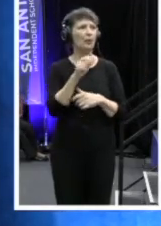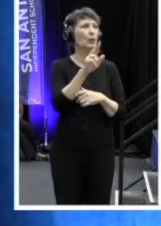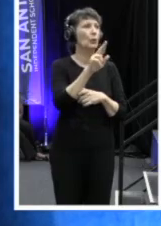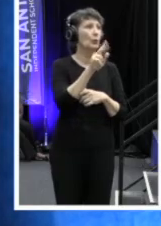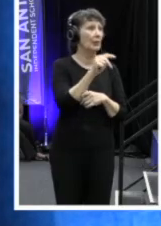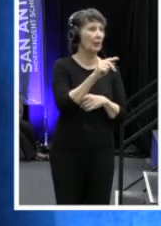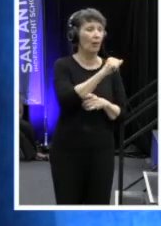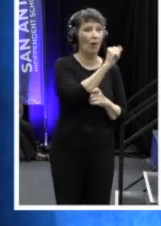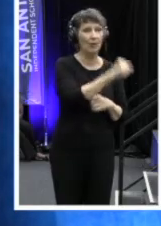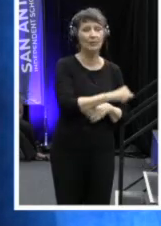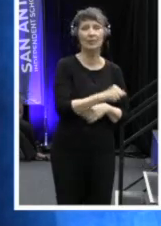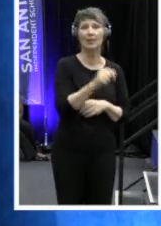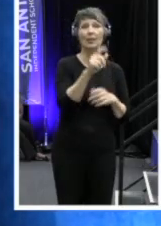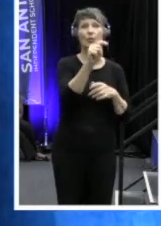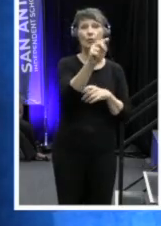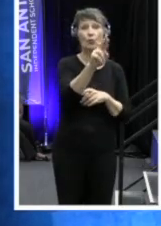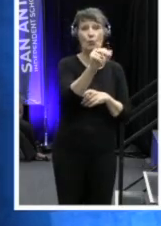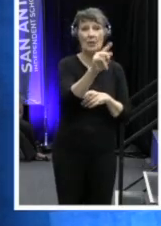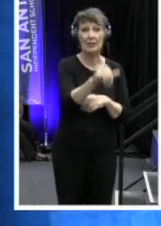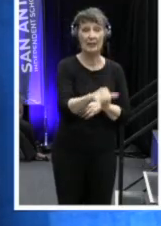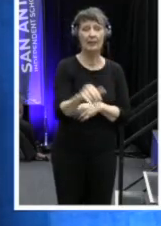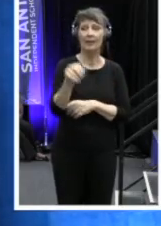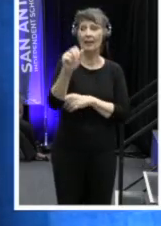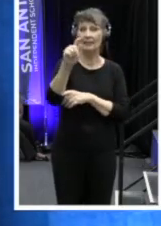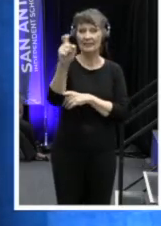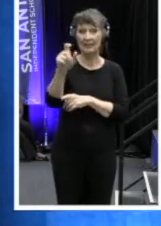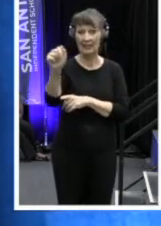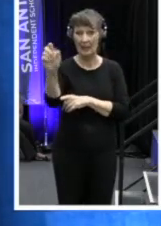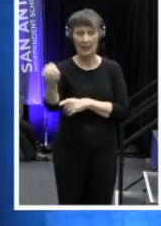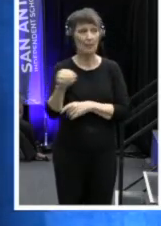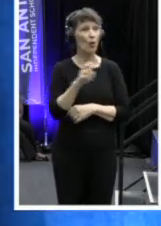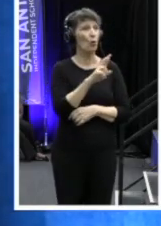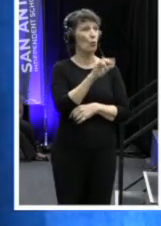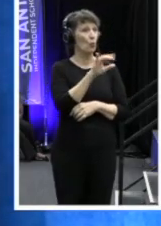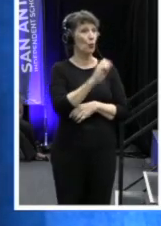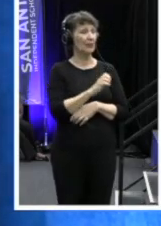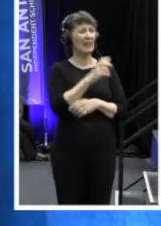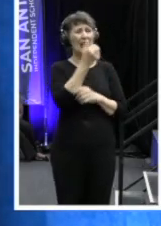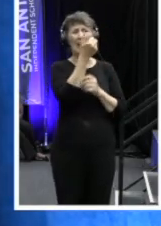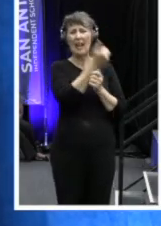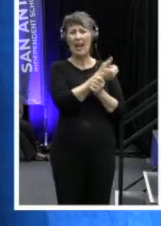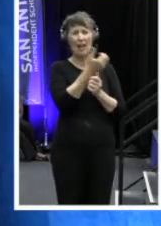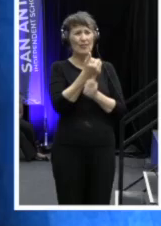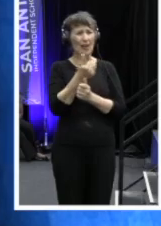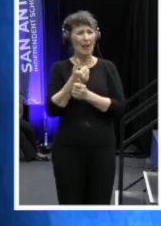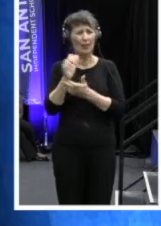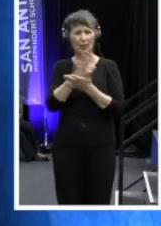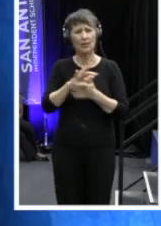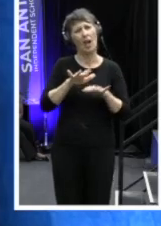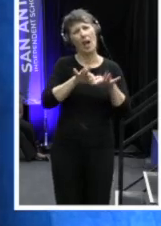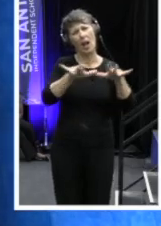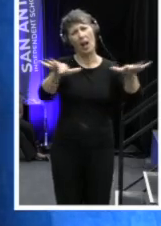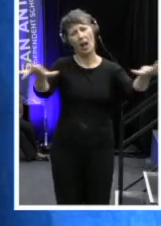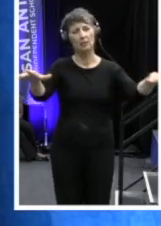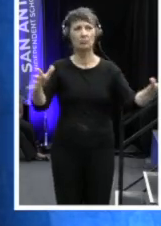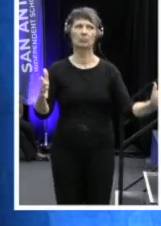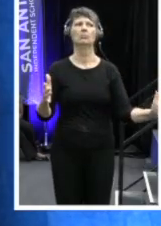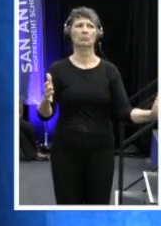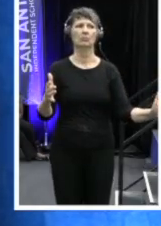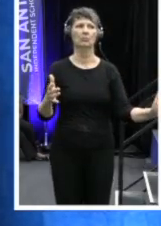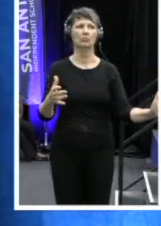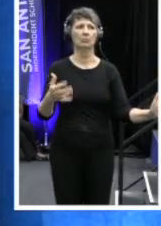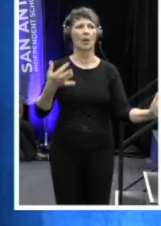UT Austin, Trinity, A&M, Rice, and every single college out there is